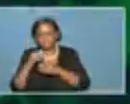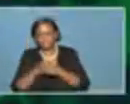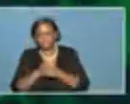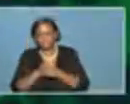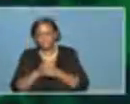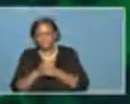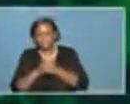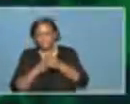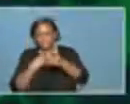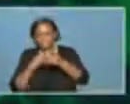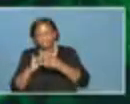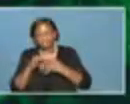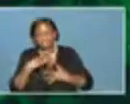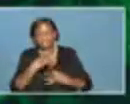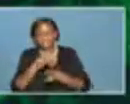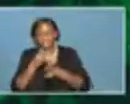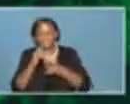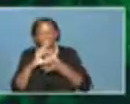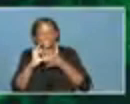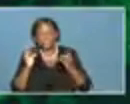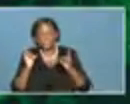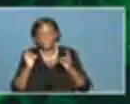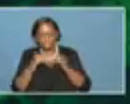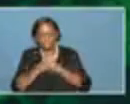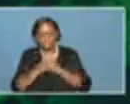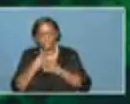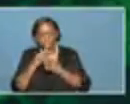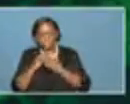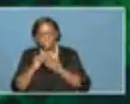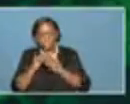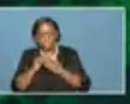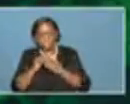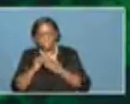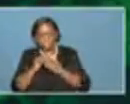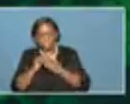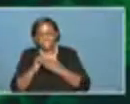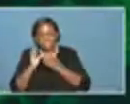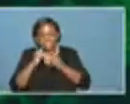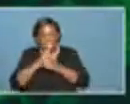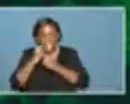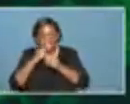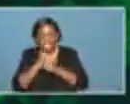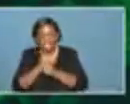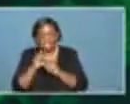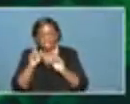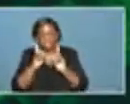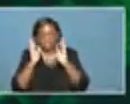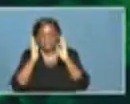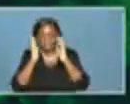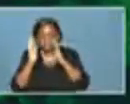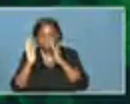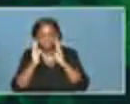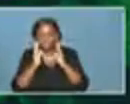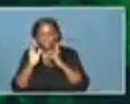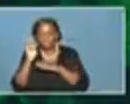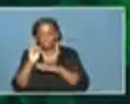Well, Makusha, quite an interesting story there, and it's a topic that has increased in traction over recent years, with many individuals and countries